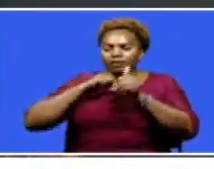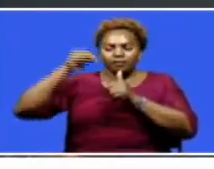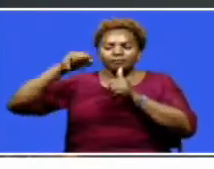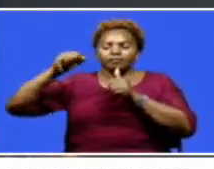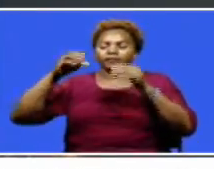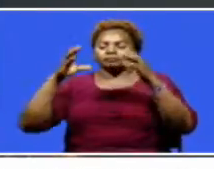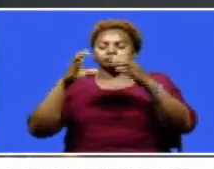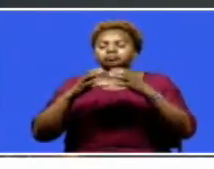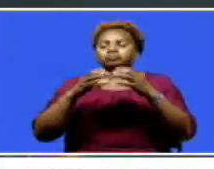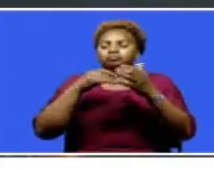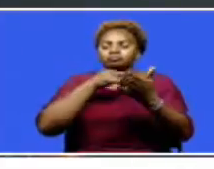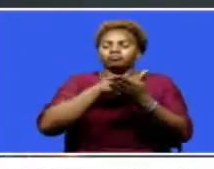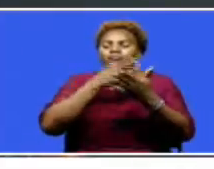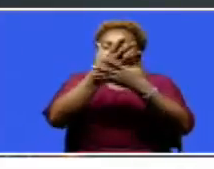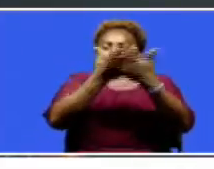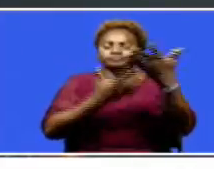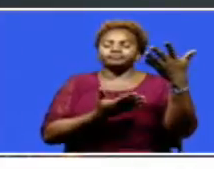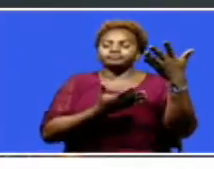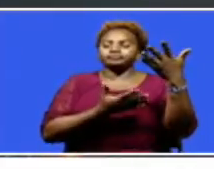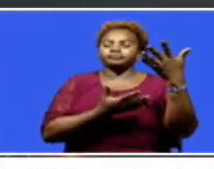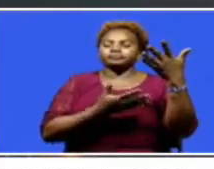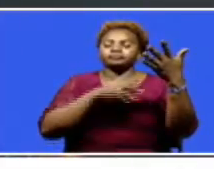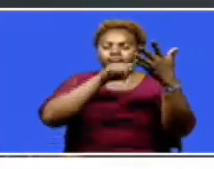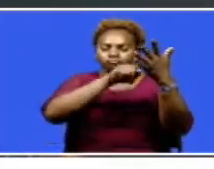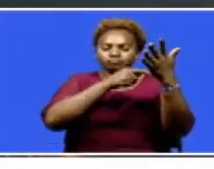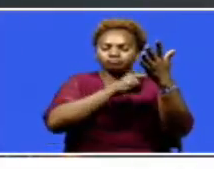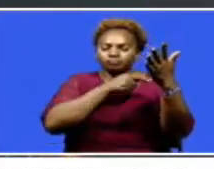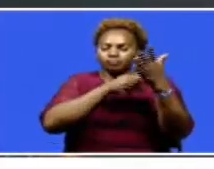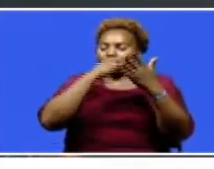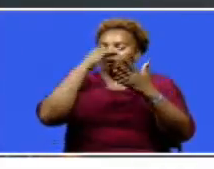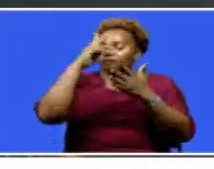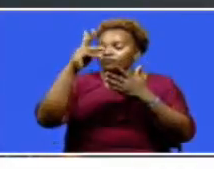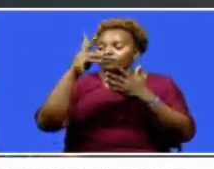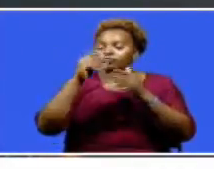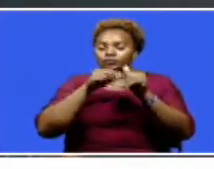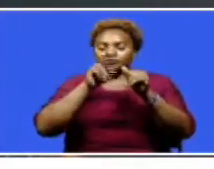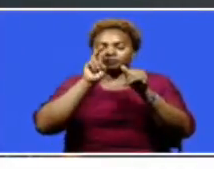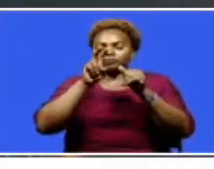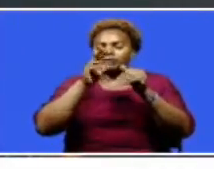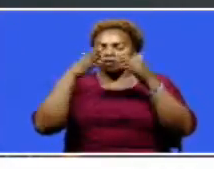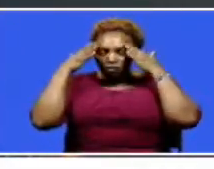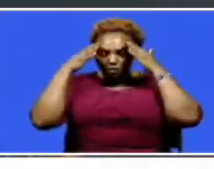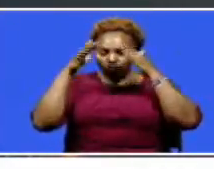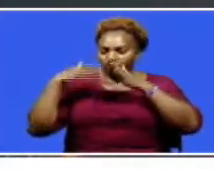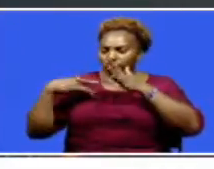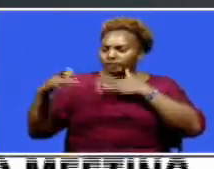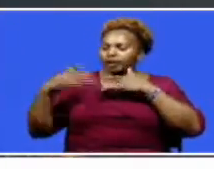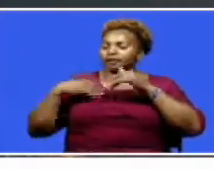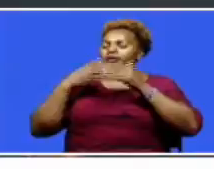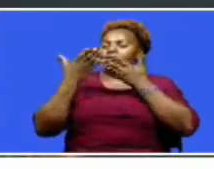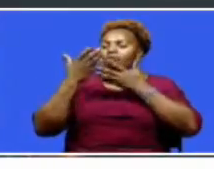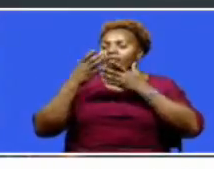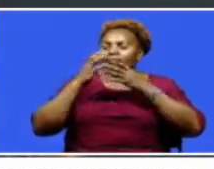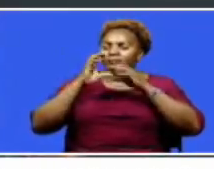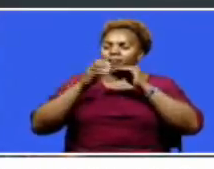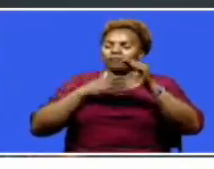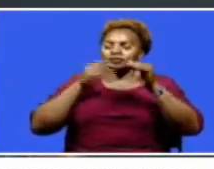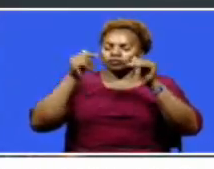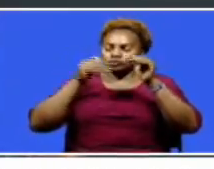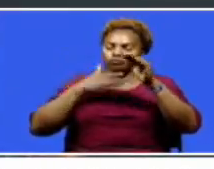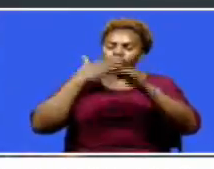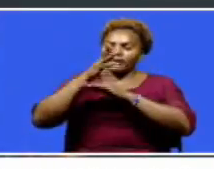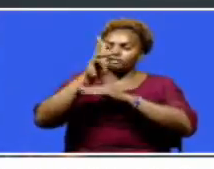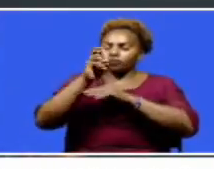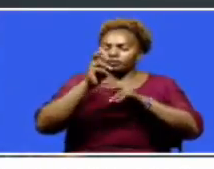political parties has also listed four priority areas that will be their main concern in the conversations towards and after the